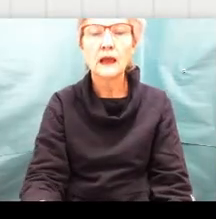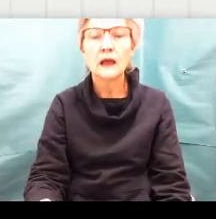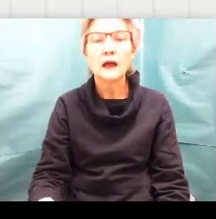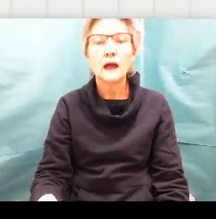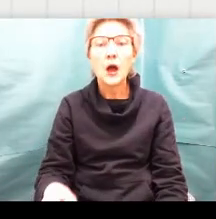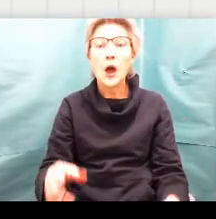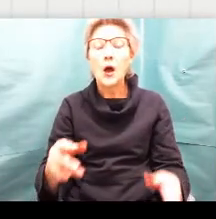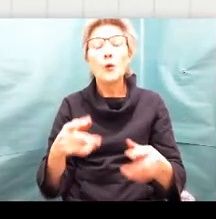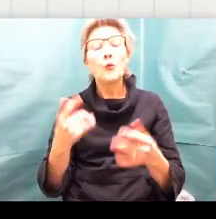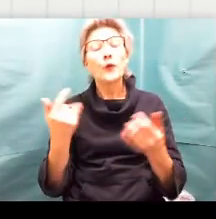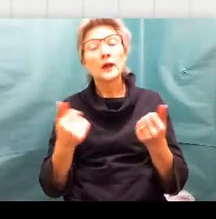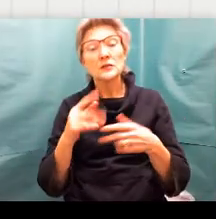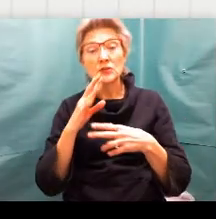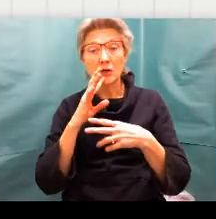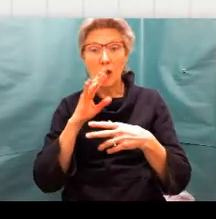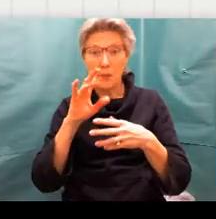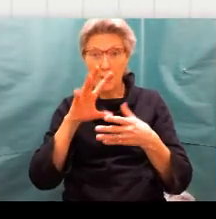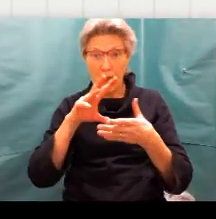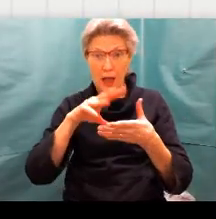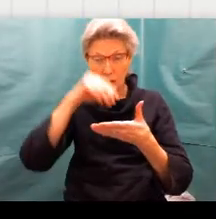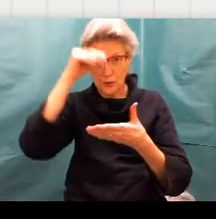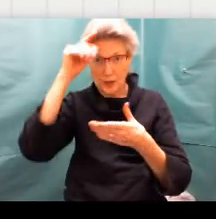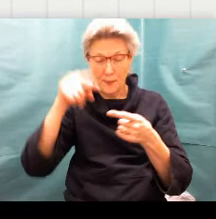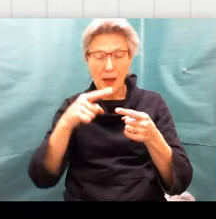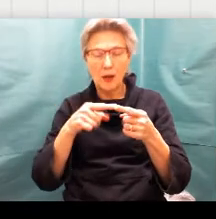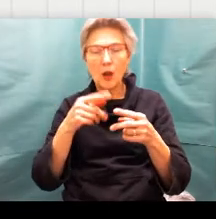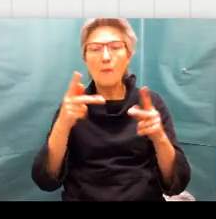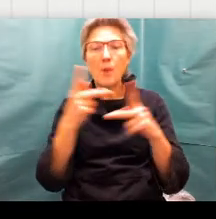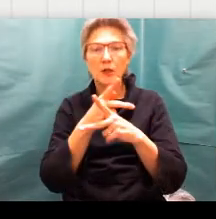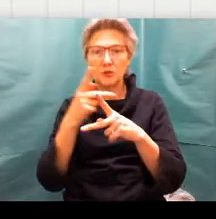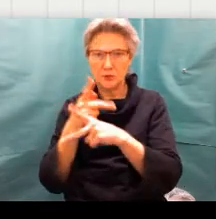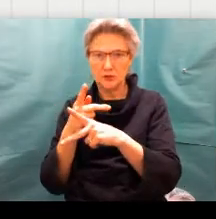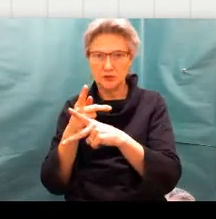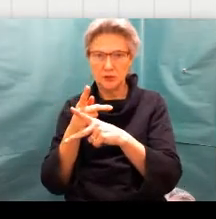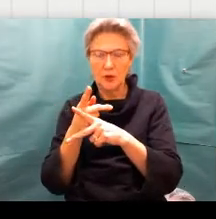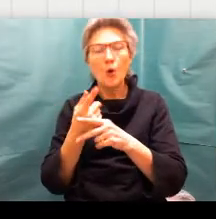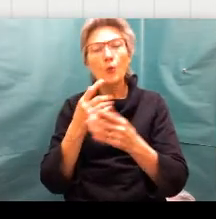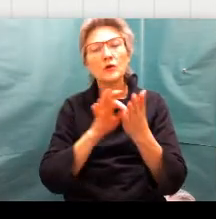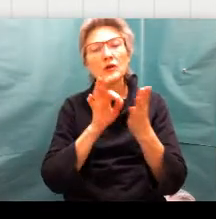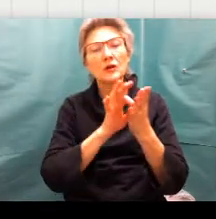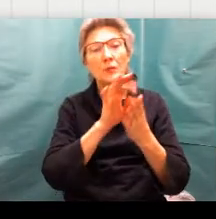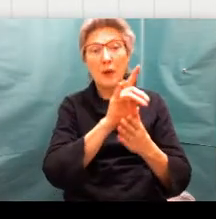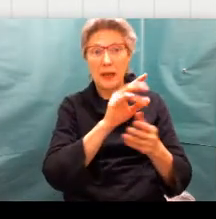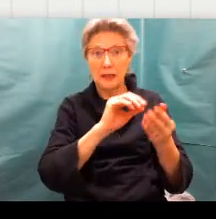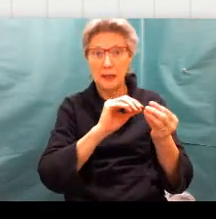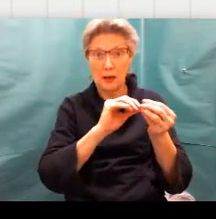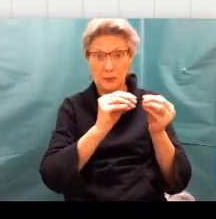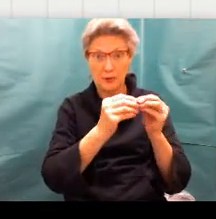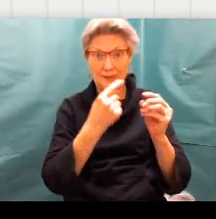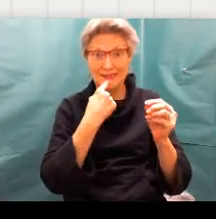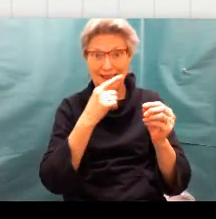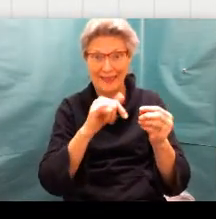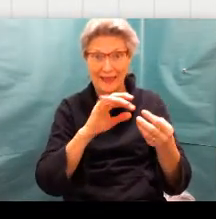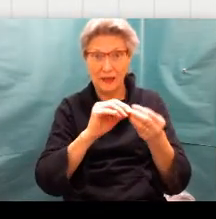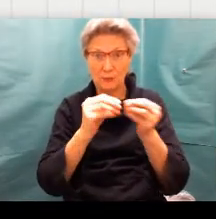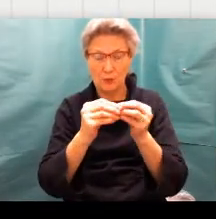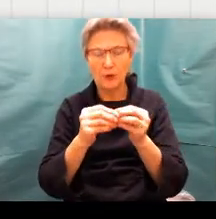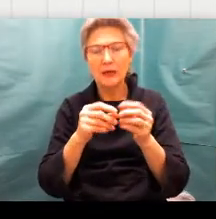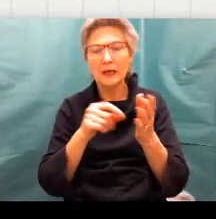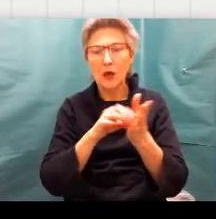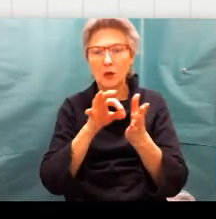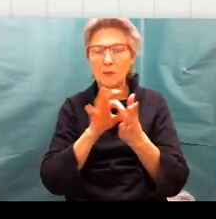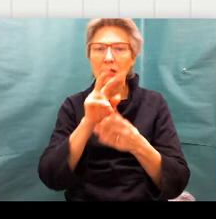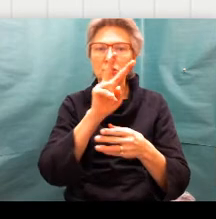Multiples, as you probably remember, are when you're counting by a number and you say that number. So sometimes, if we're counting